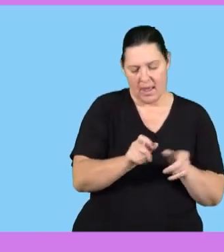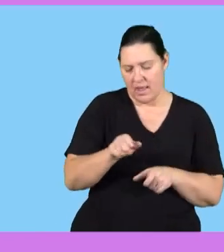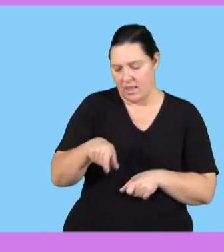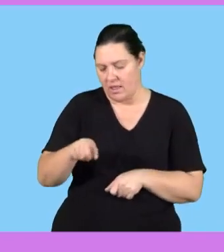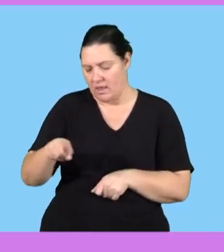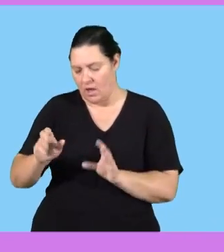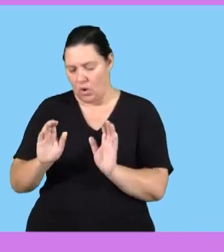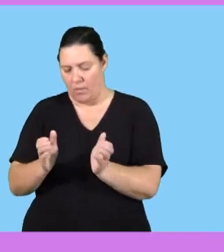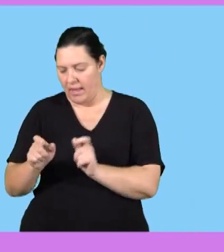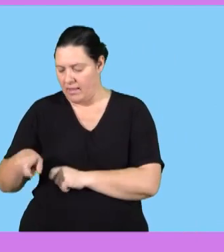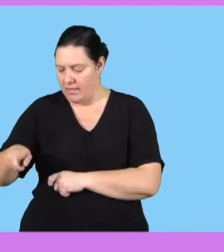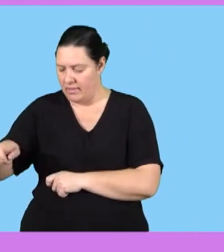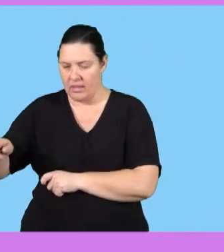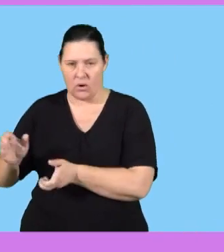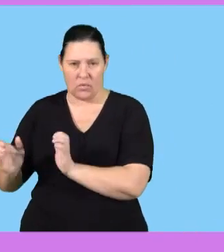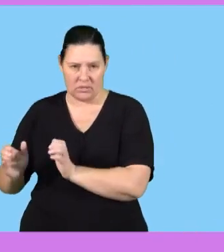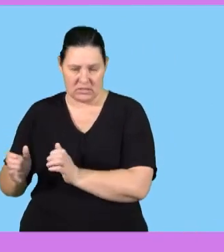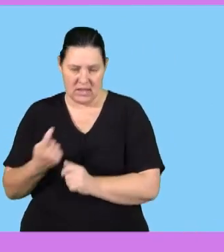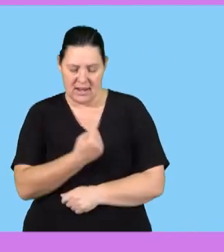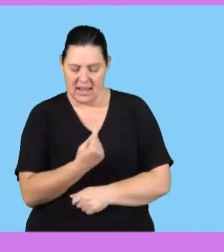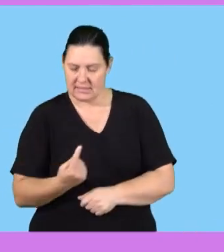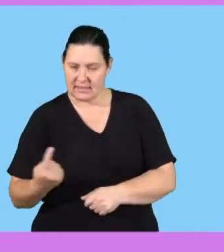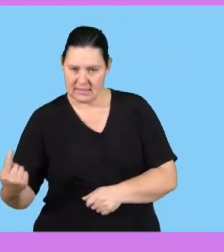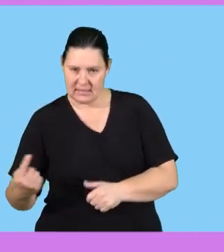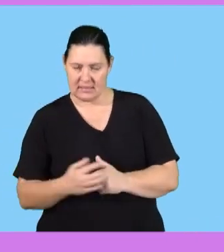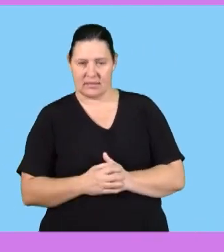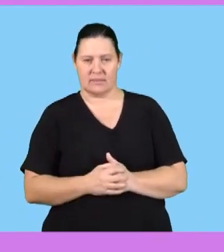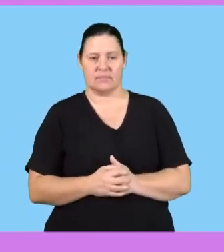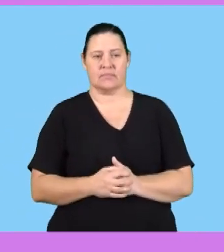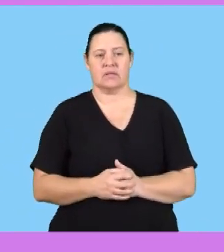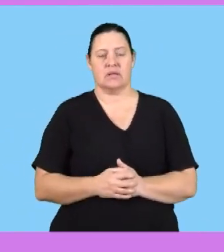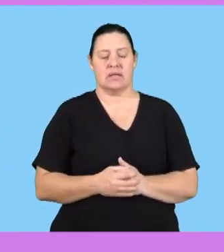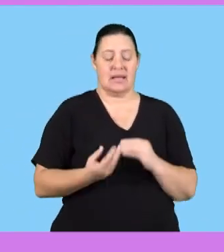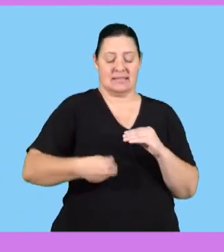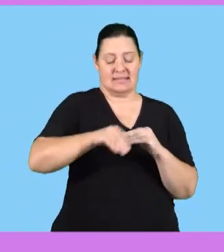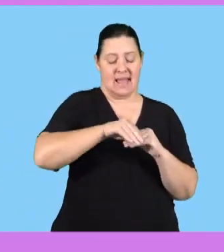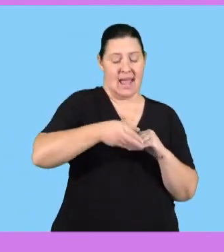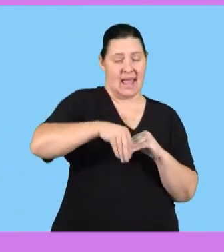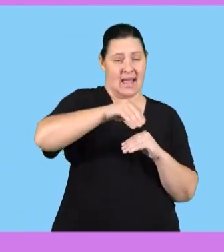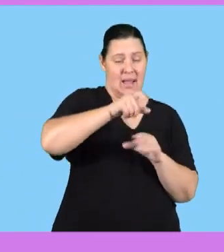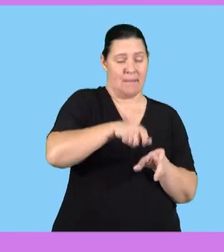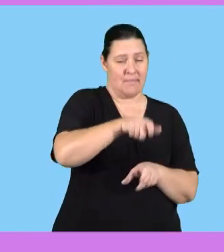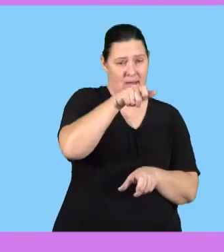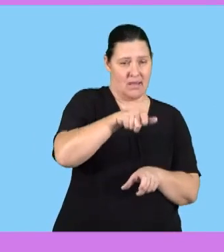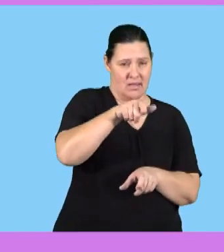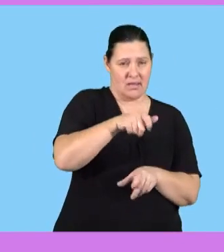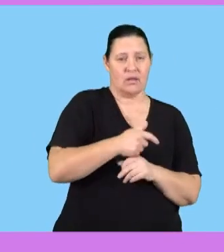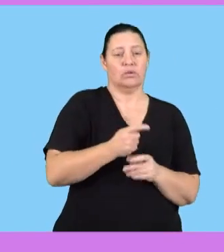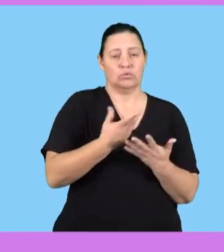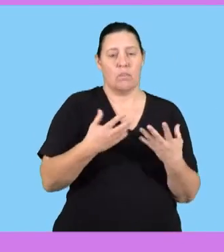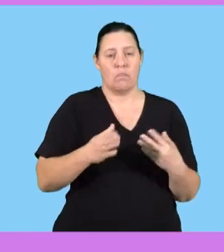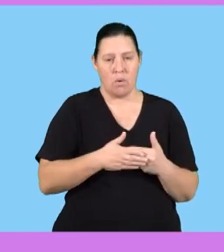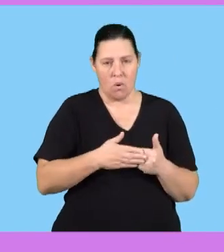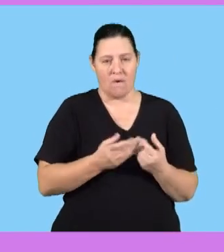compared and represented by bar graph next to, or the bars next to each other. And then when we look at stacked bar